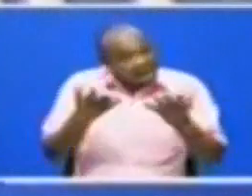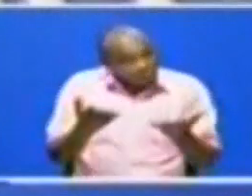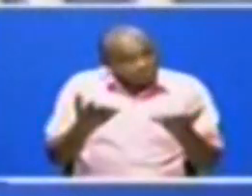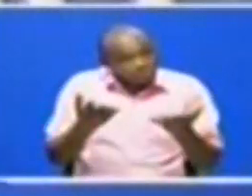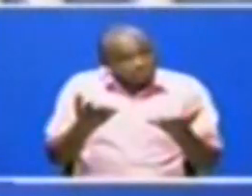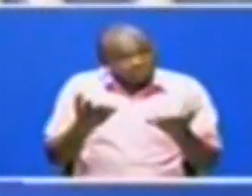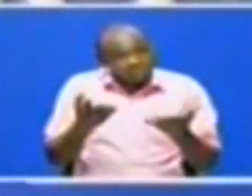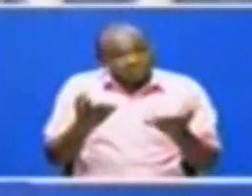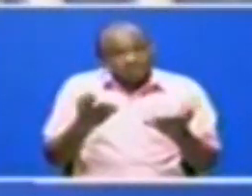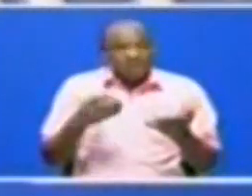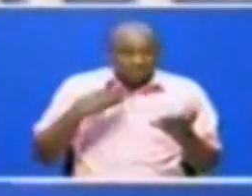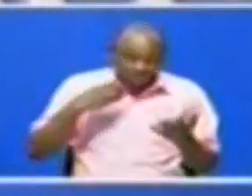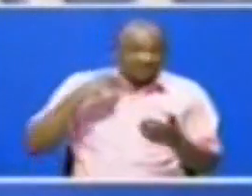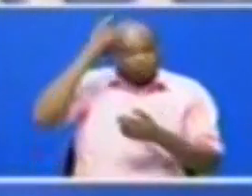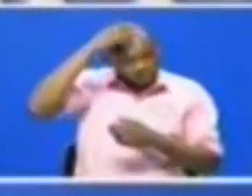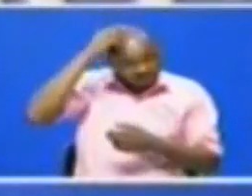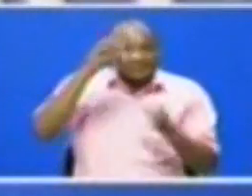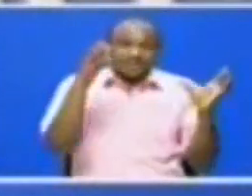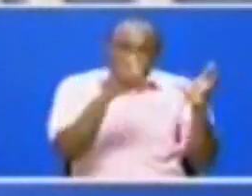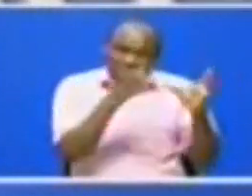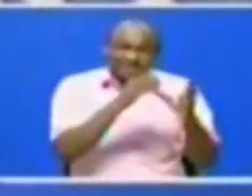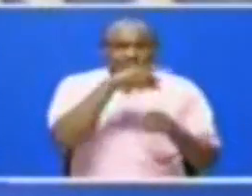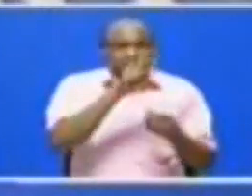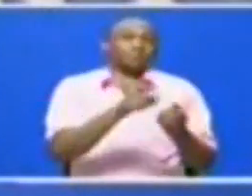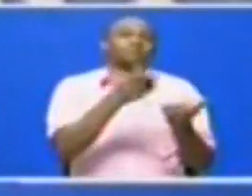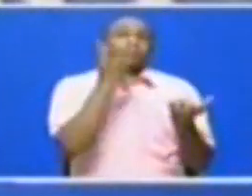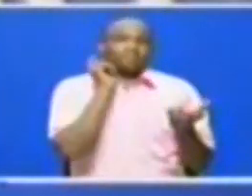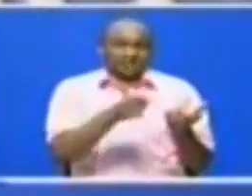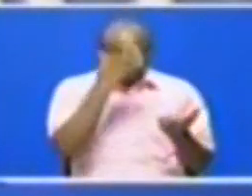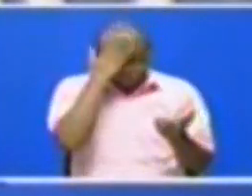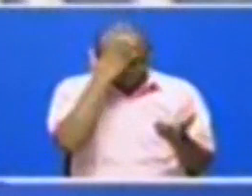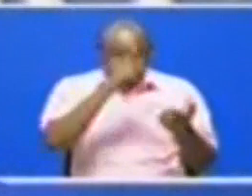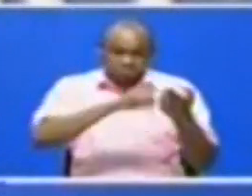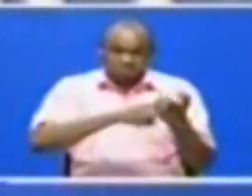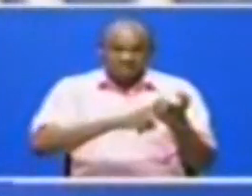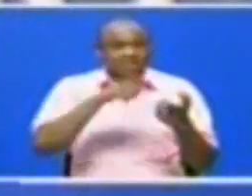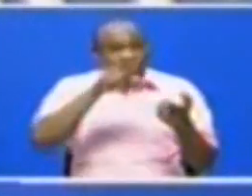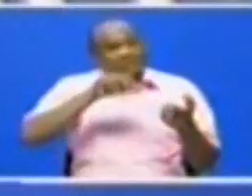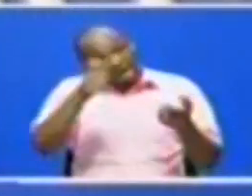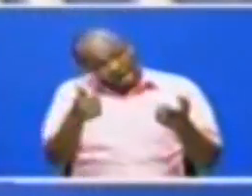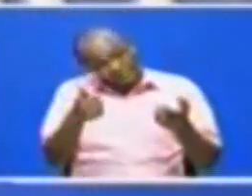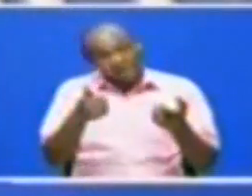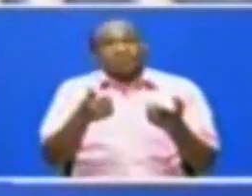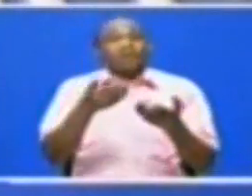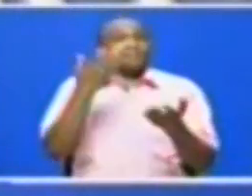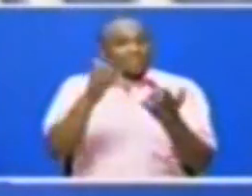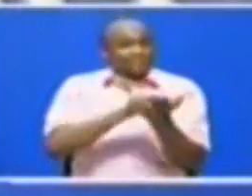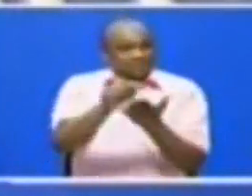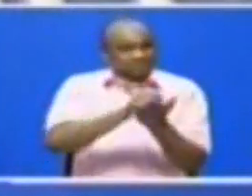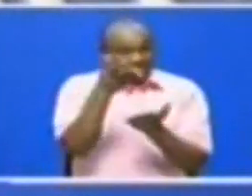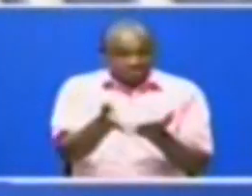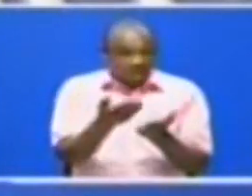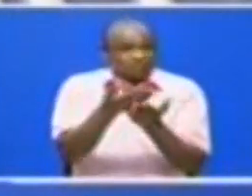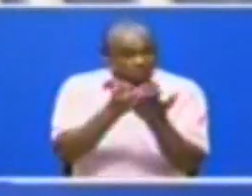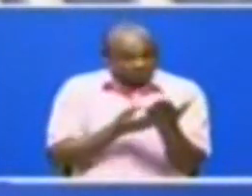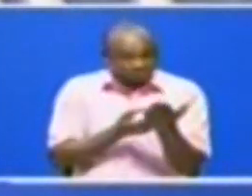by, Al Ghuraya must be surcharged. That 1.2 extra ballots that were printed, these forms that do